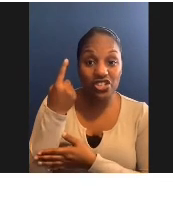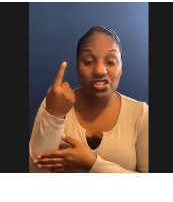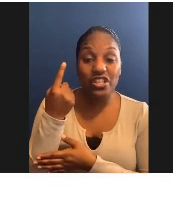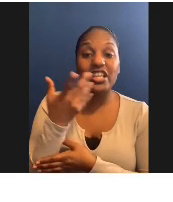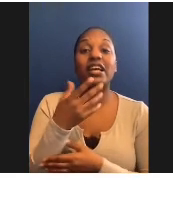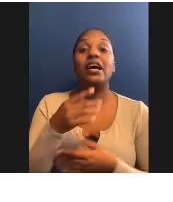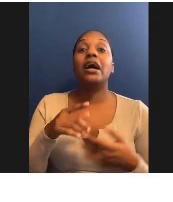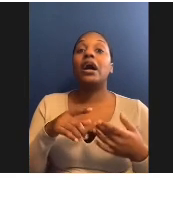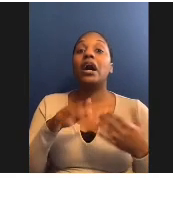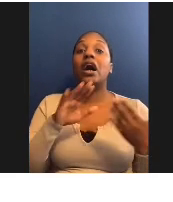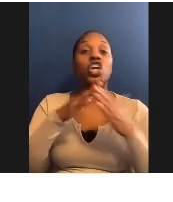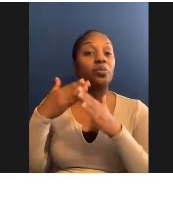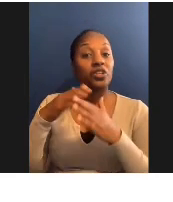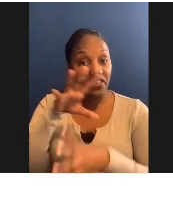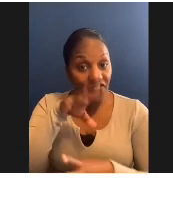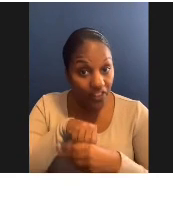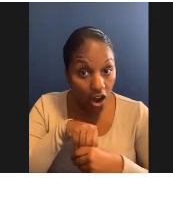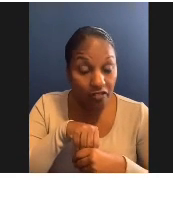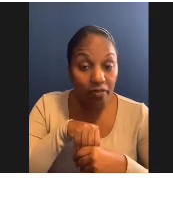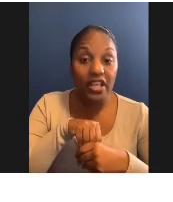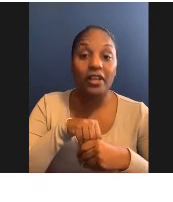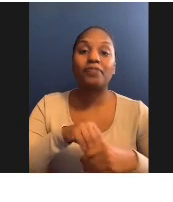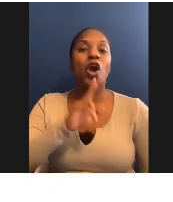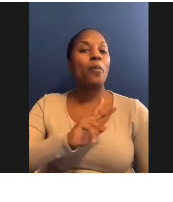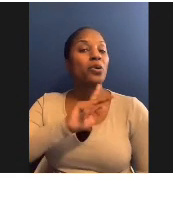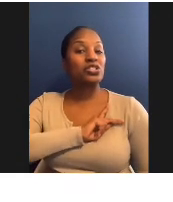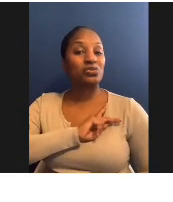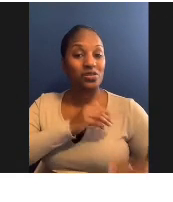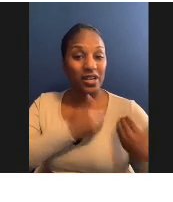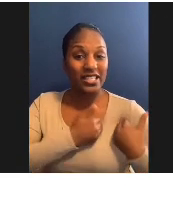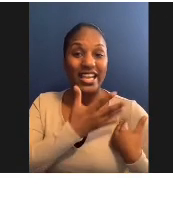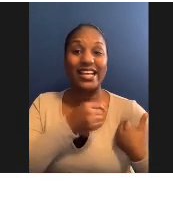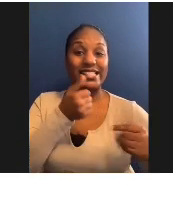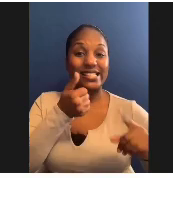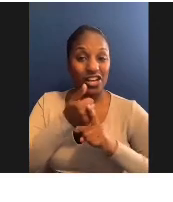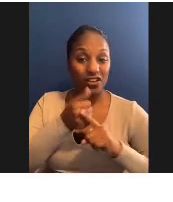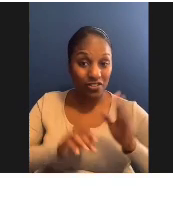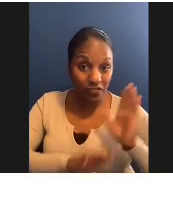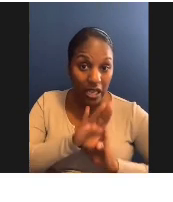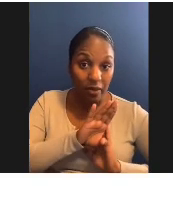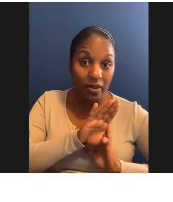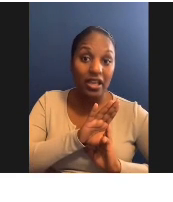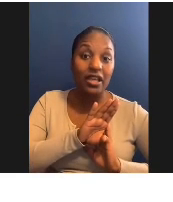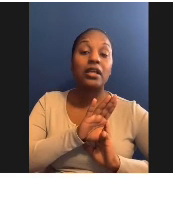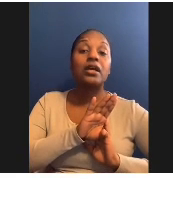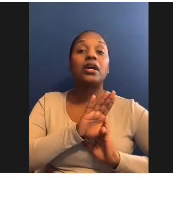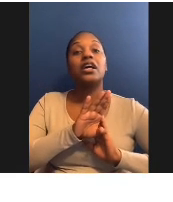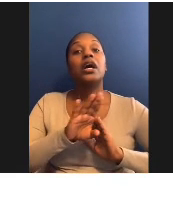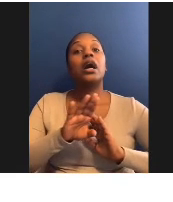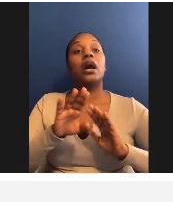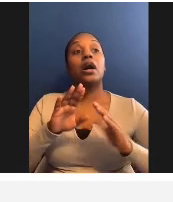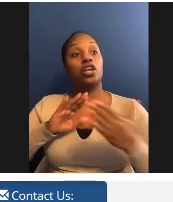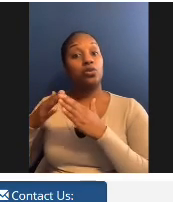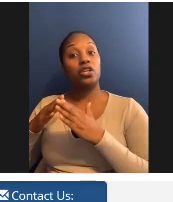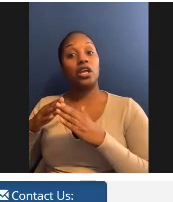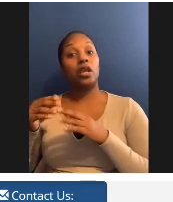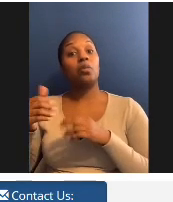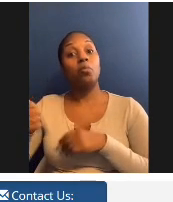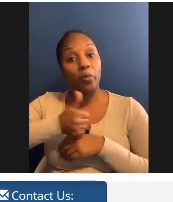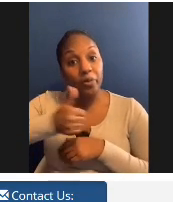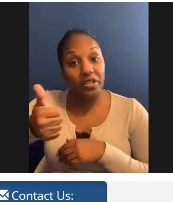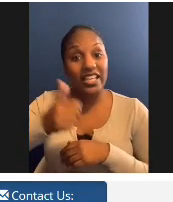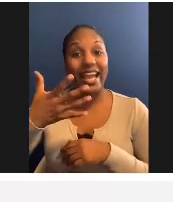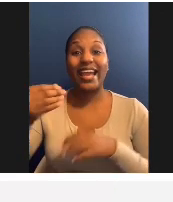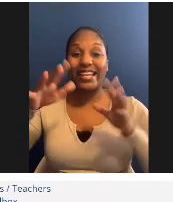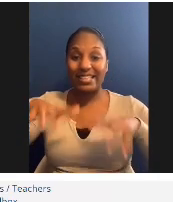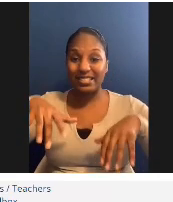community involvement, personal responsibility and self-development, community mobility, and